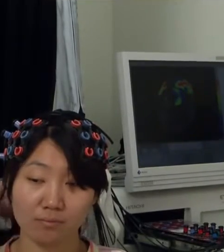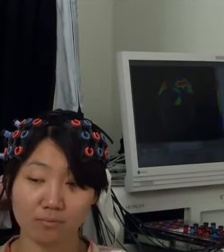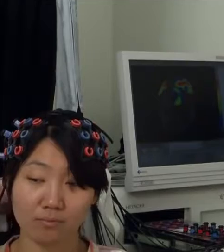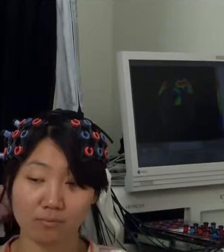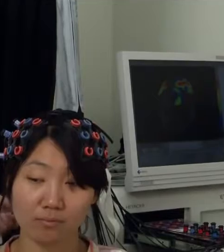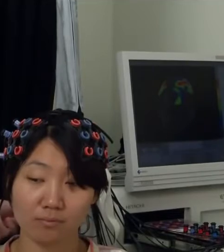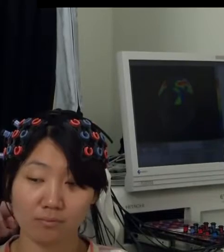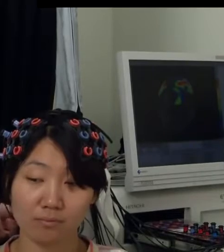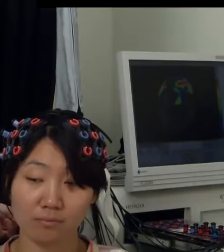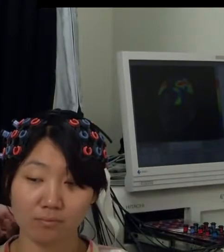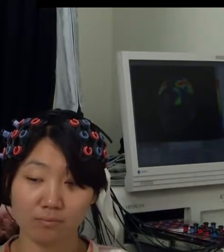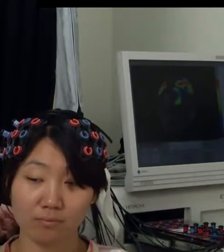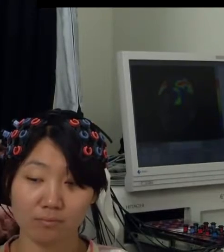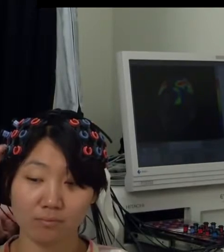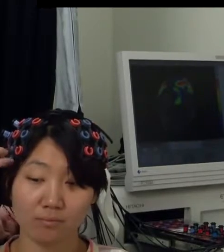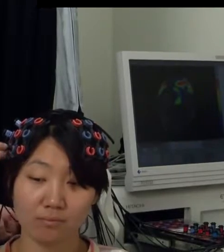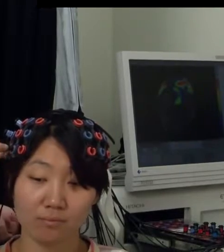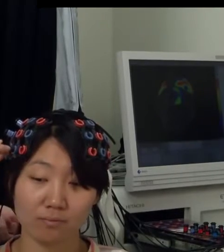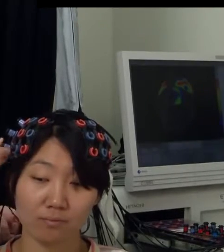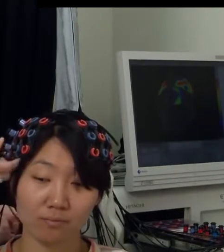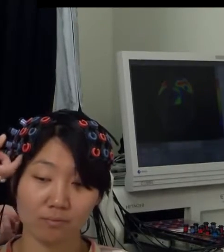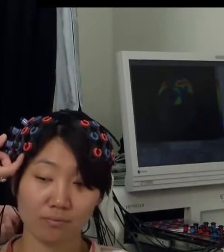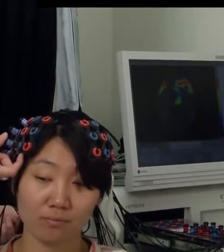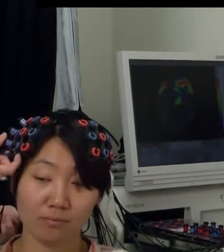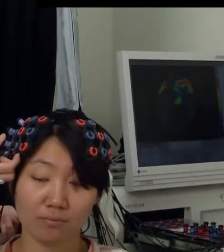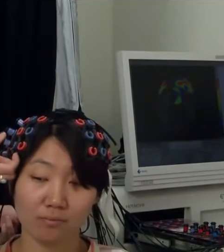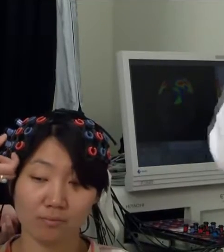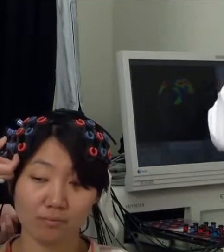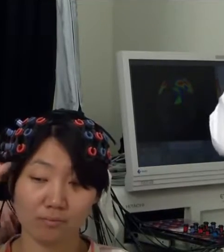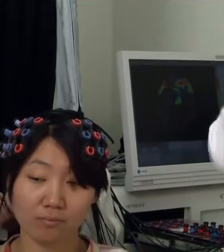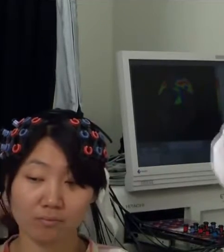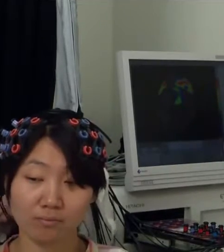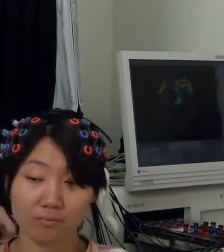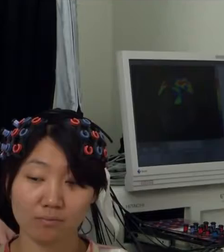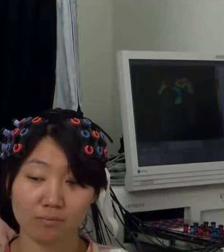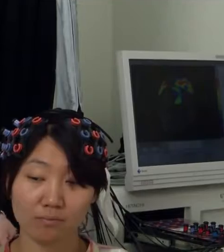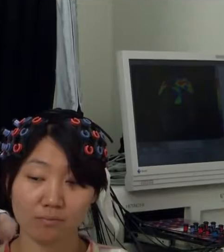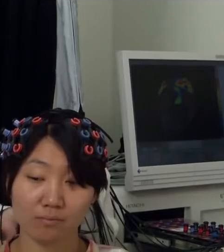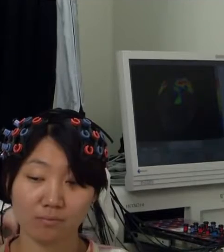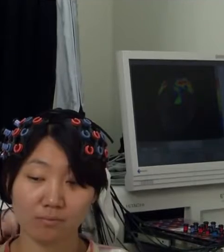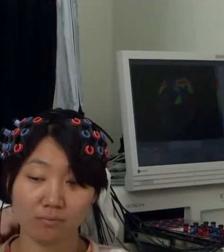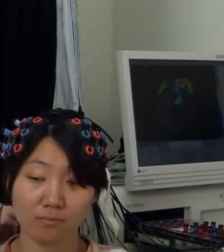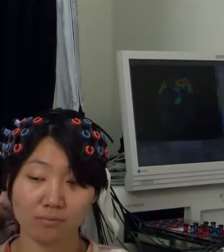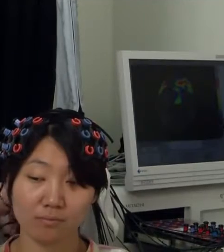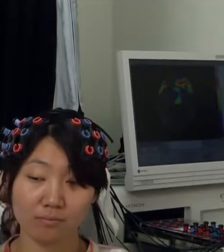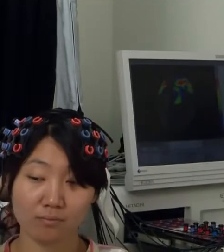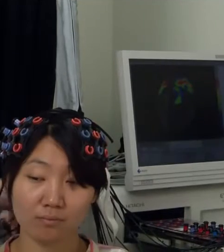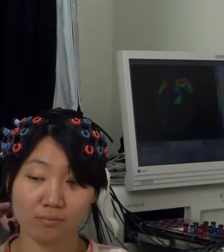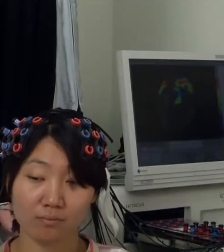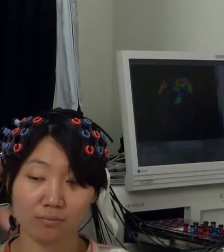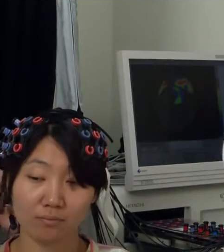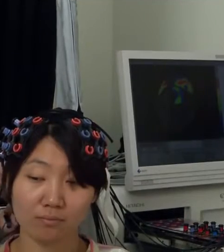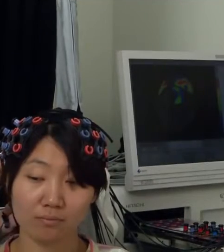is carried to the specific area through our bloodstream, and the oxygen helps us use that part of the body. The same thing happens in the